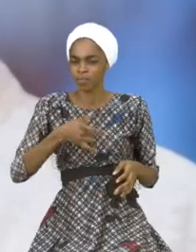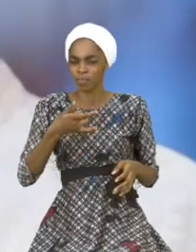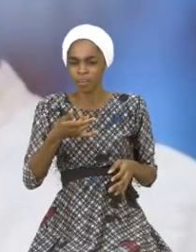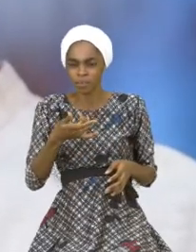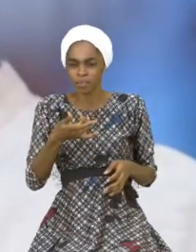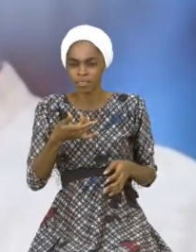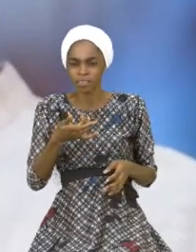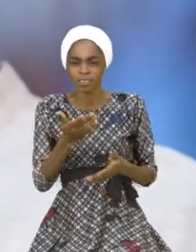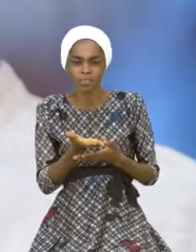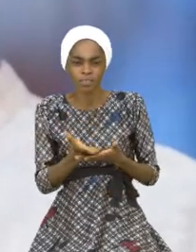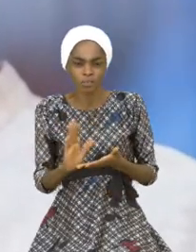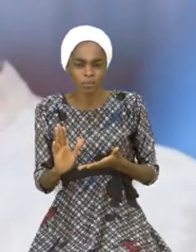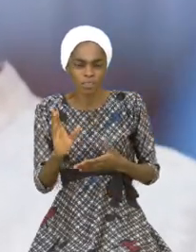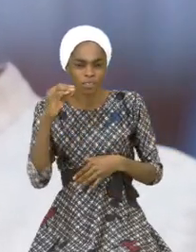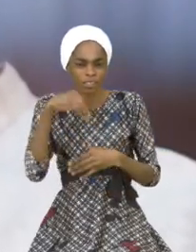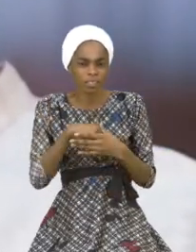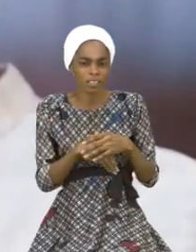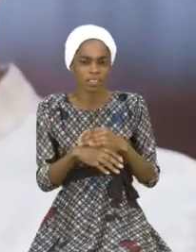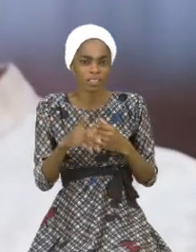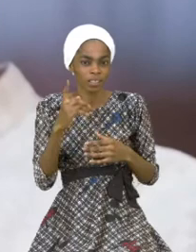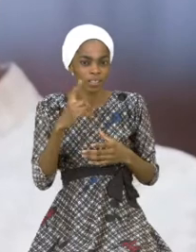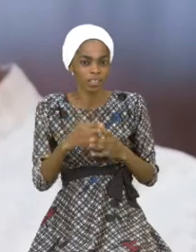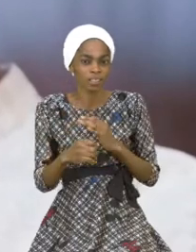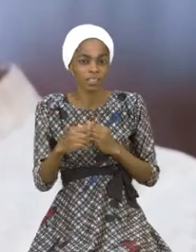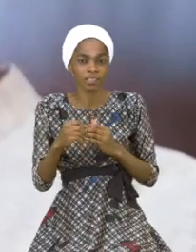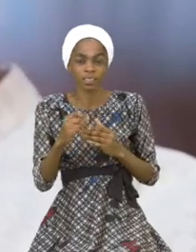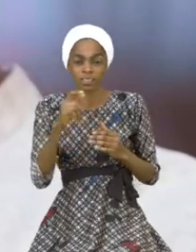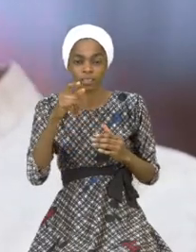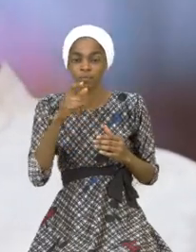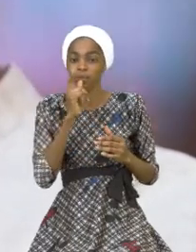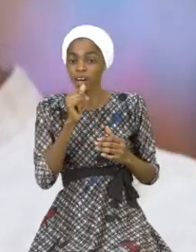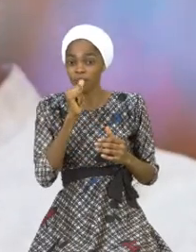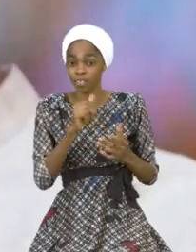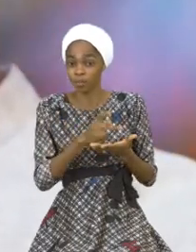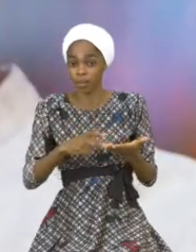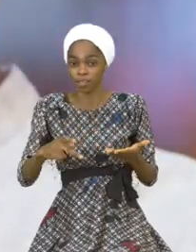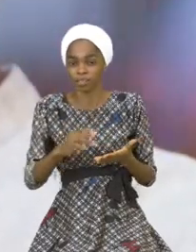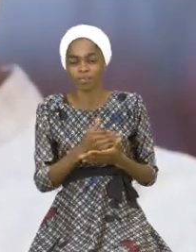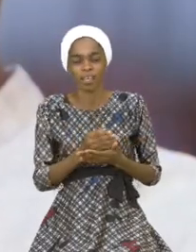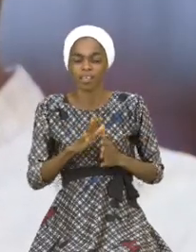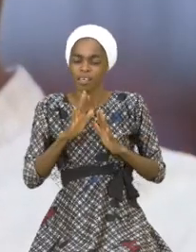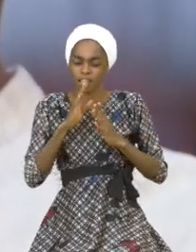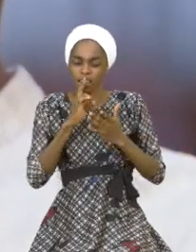I felt something in my private part, a kind of cool sensation.